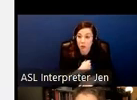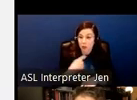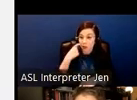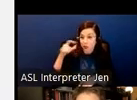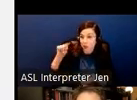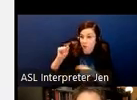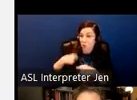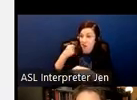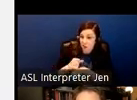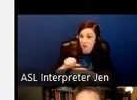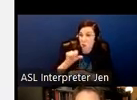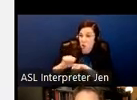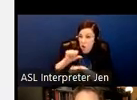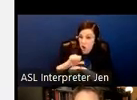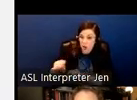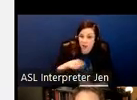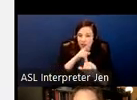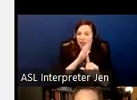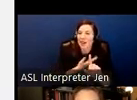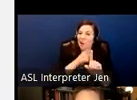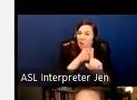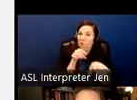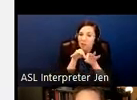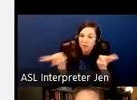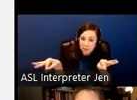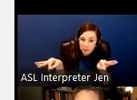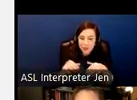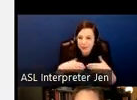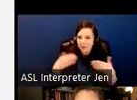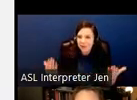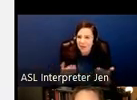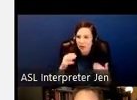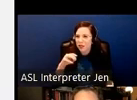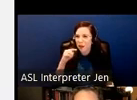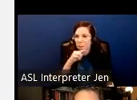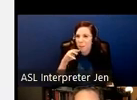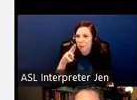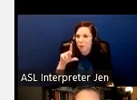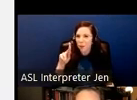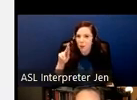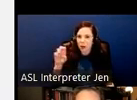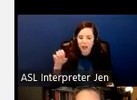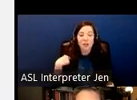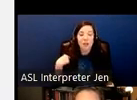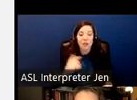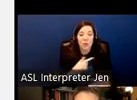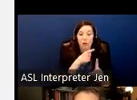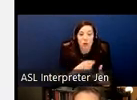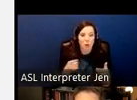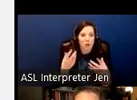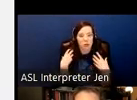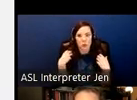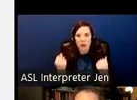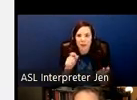20 years. And our mission here at the Alma Center in Milwaukee is to heal, transform, and involve the unresolved impacts of